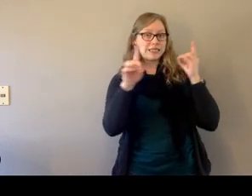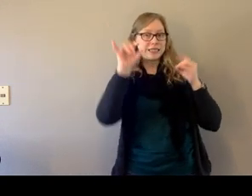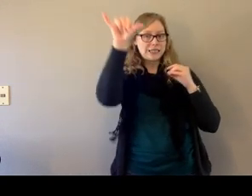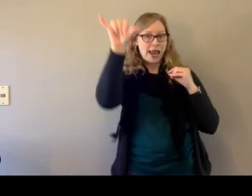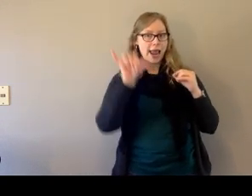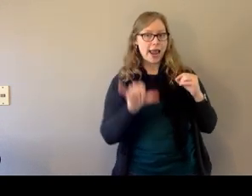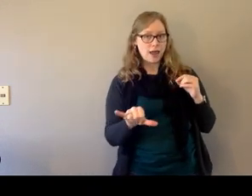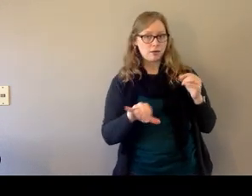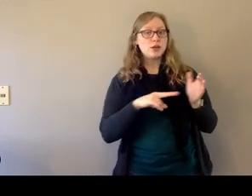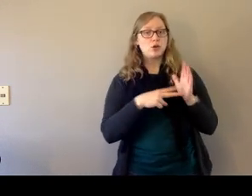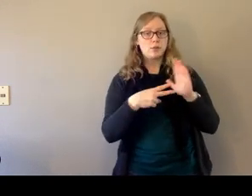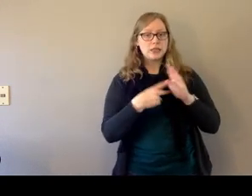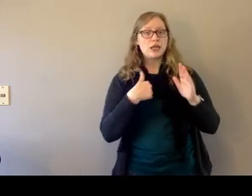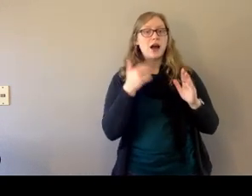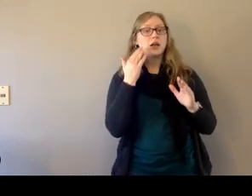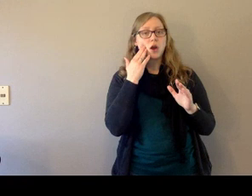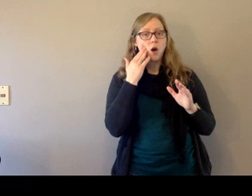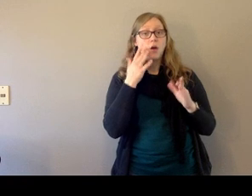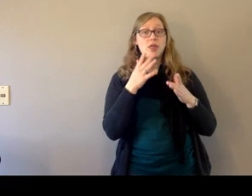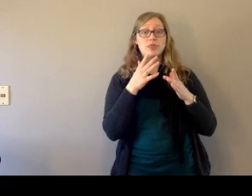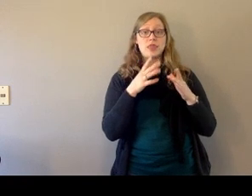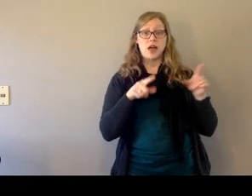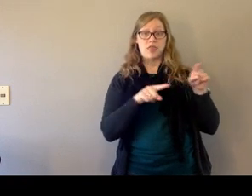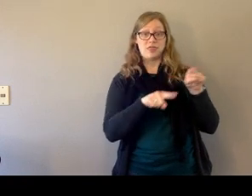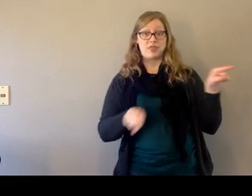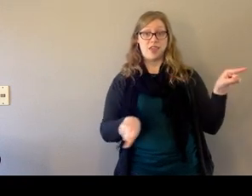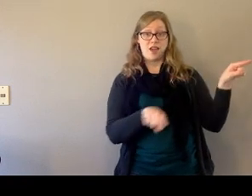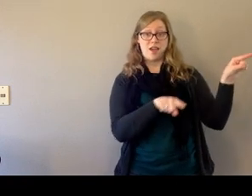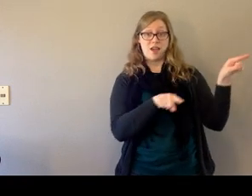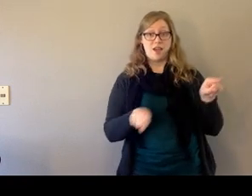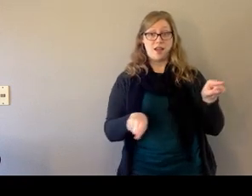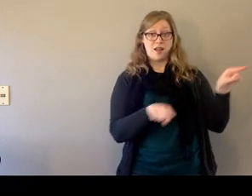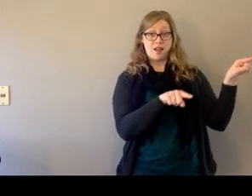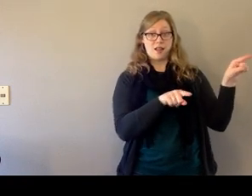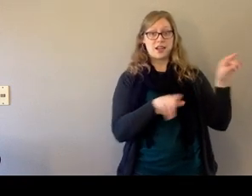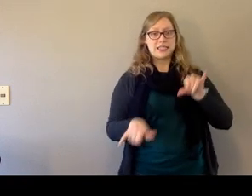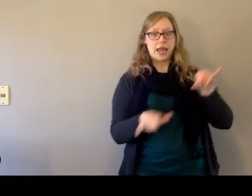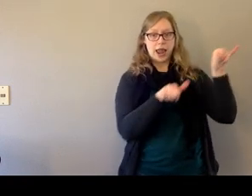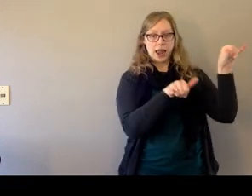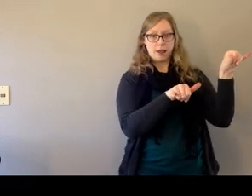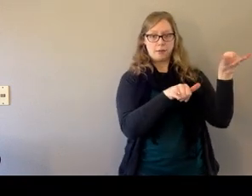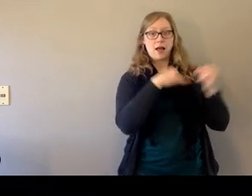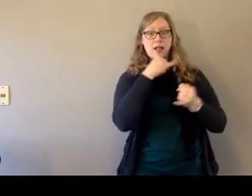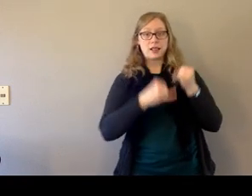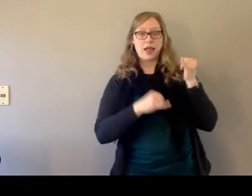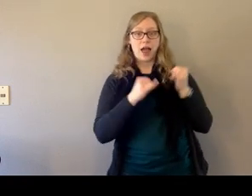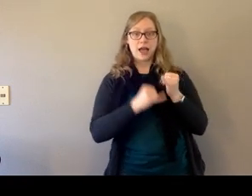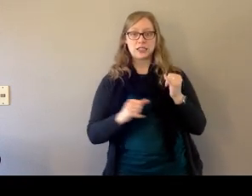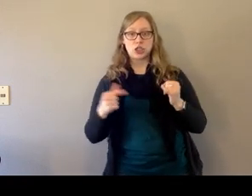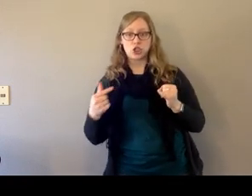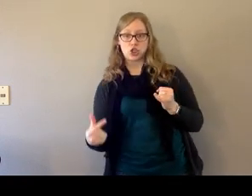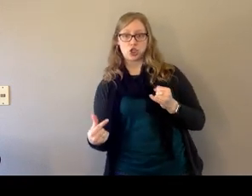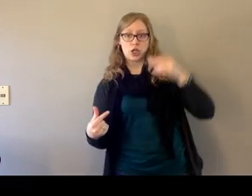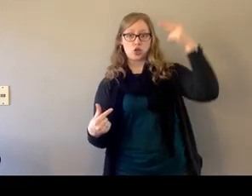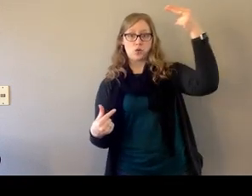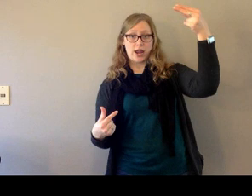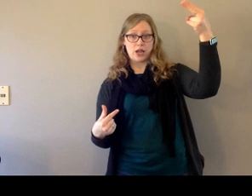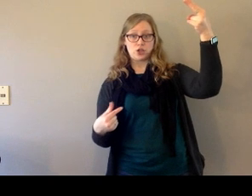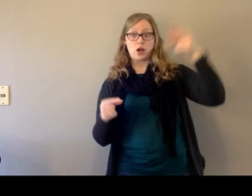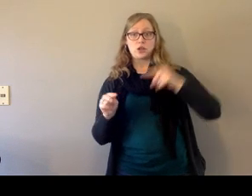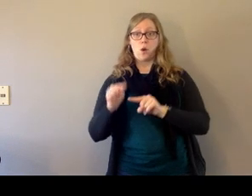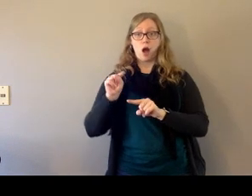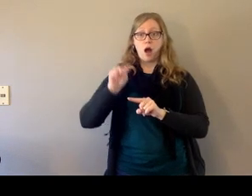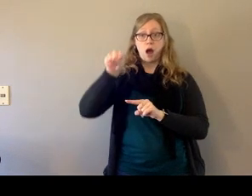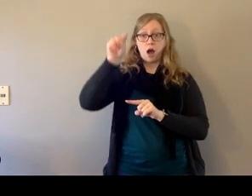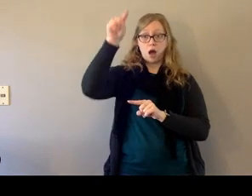side. The last side of the triangle is from G to H, so I'm going up 1, 2, 3, 4